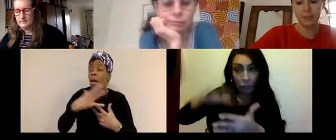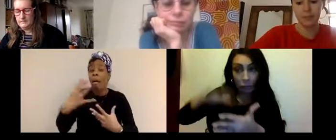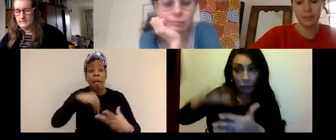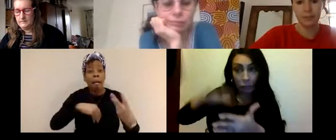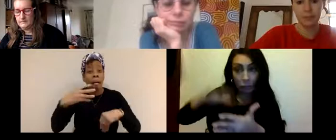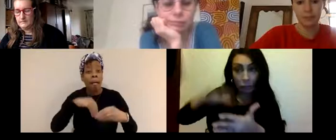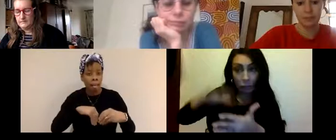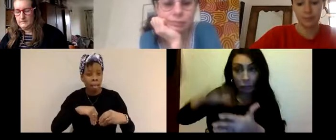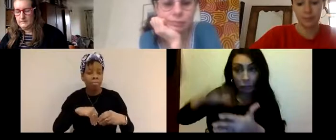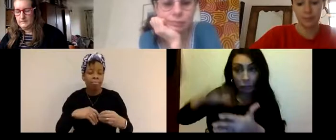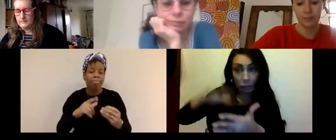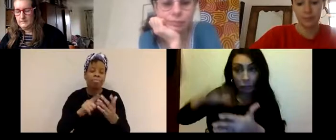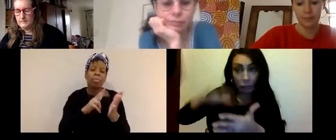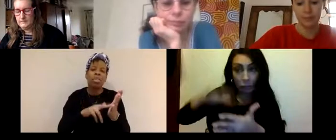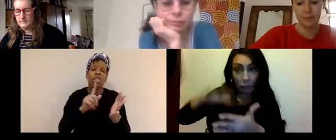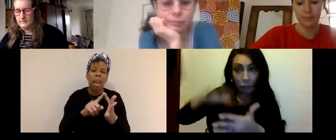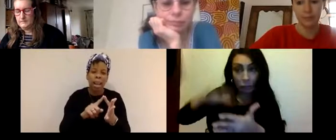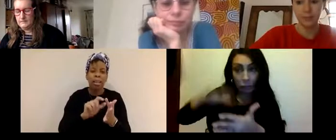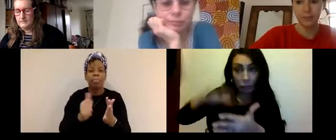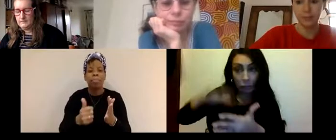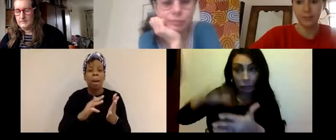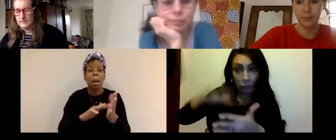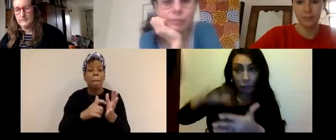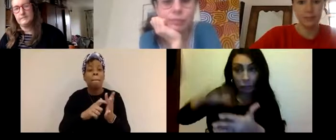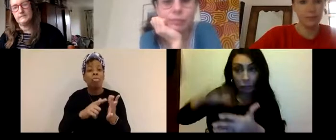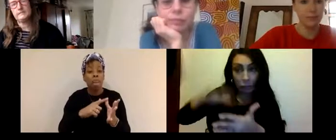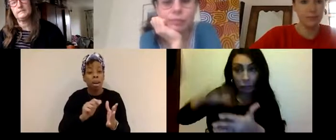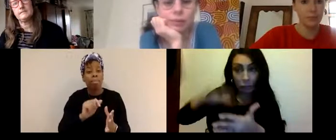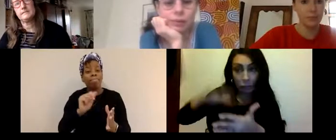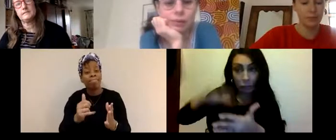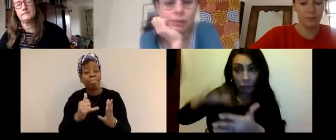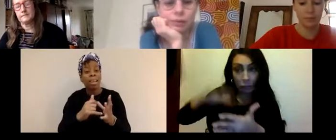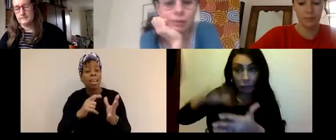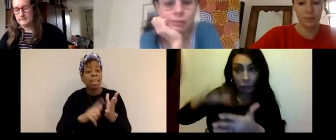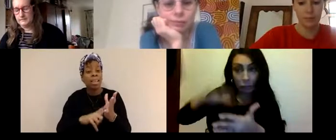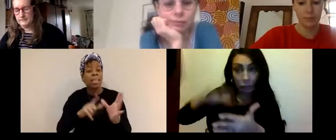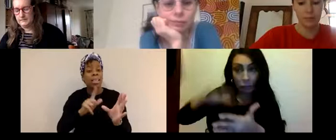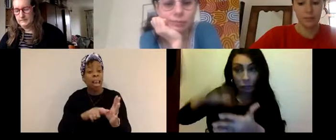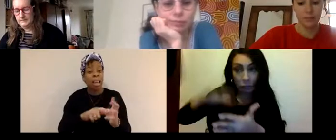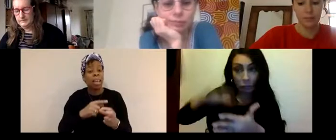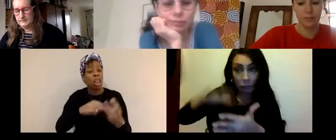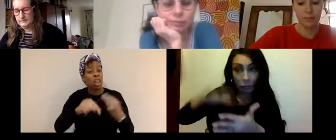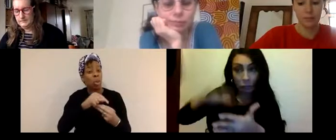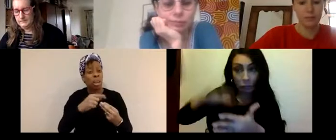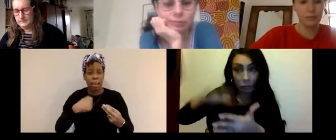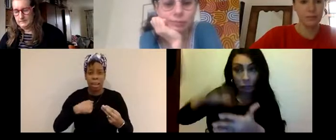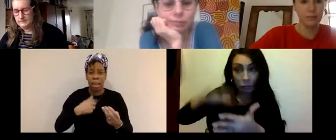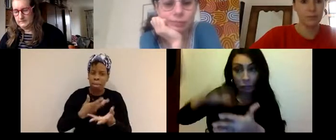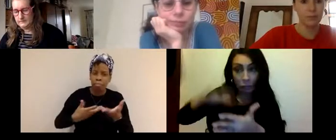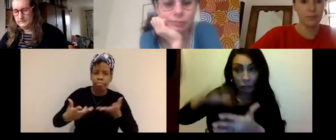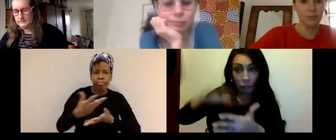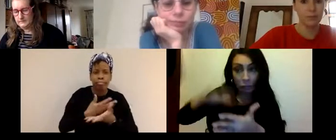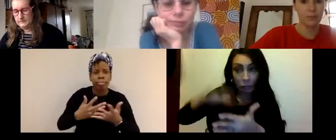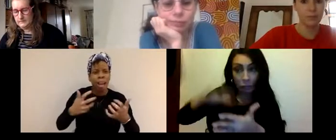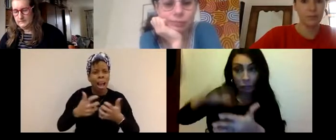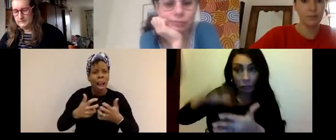Jane and Maria and Sally and I have been talking about that and how much we can collaborate to